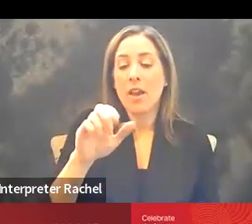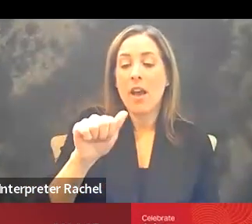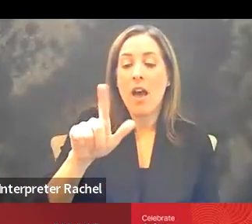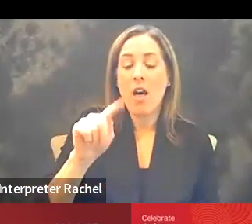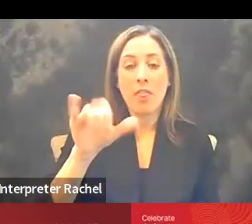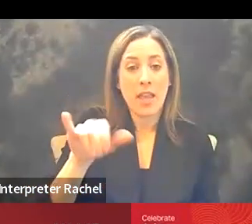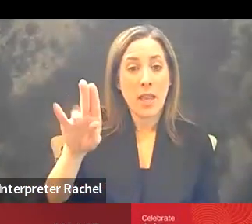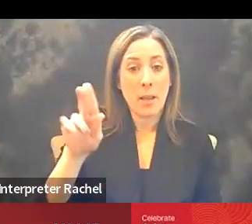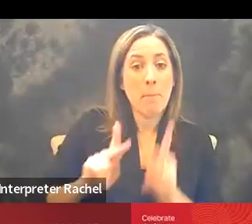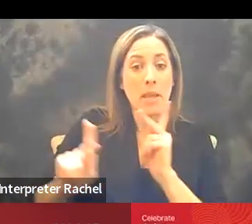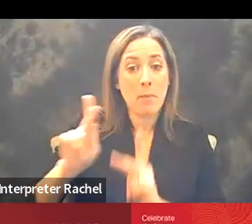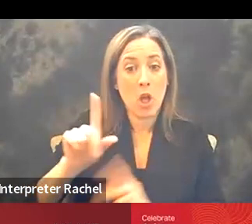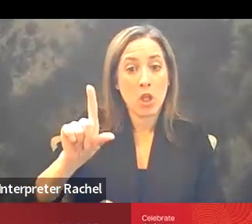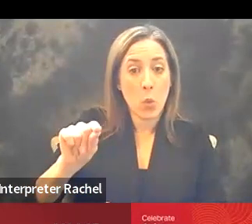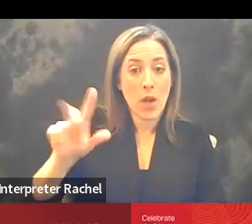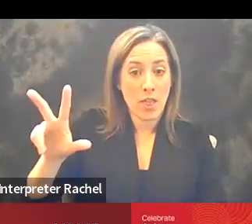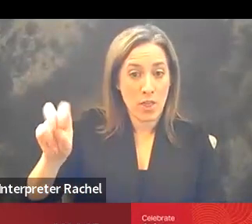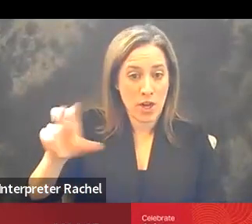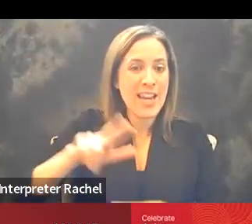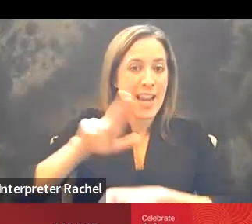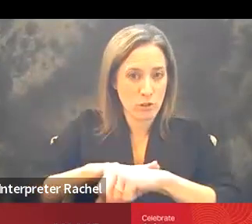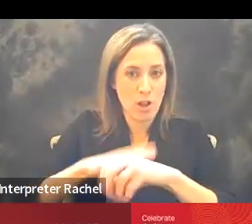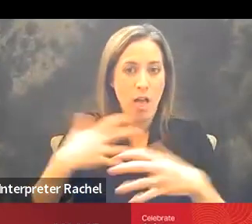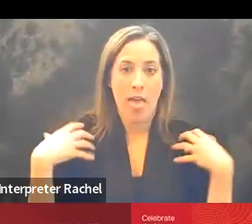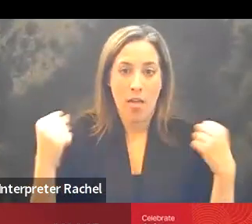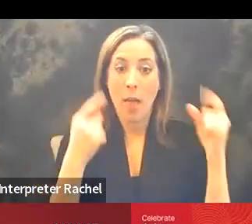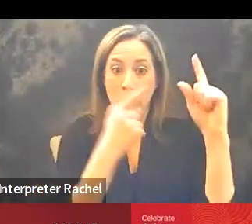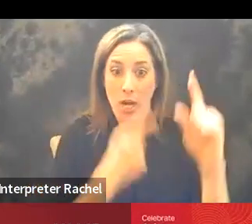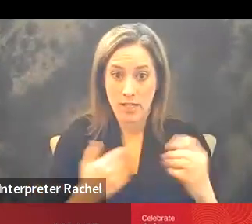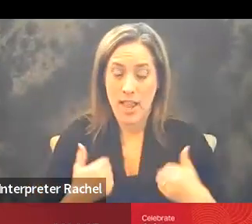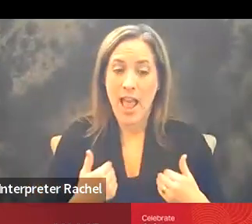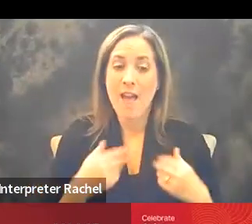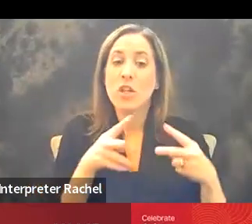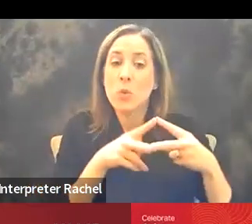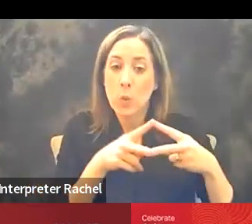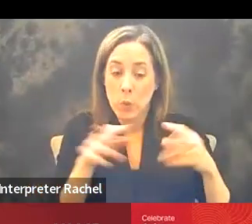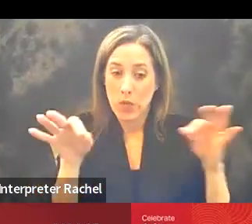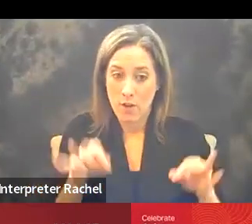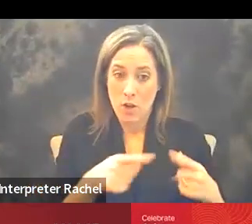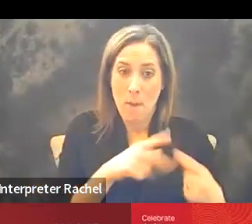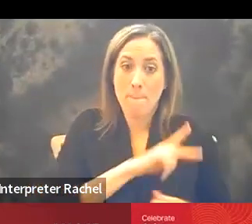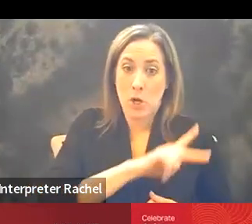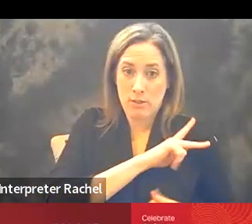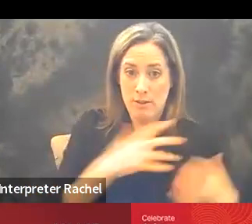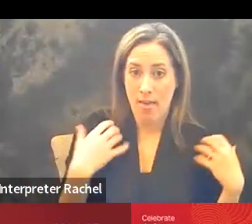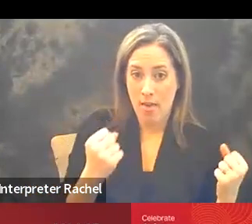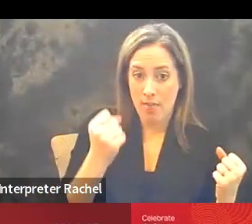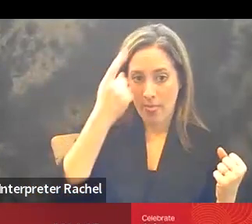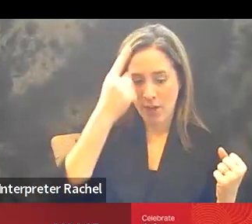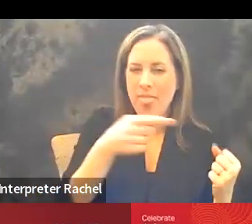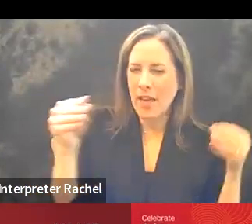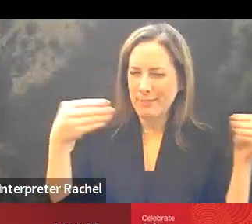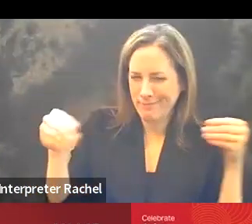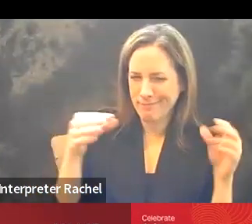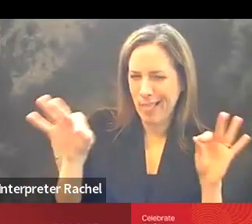objectives. And it is the degree, there's two definitions. So the first is around personal health literacy. And so they define that loosely as